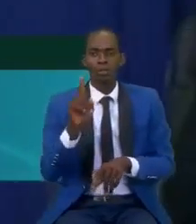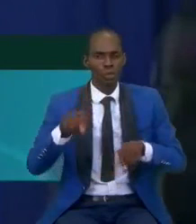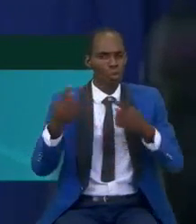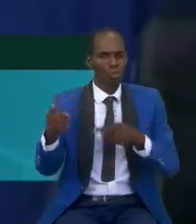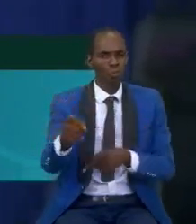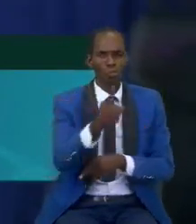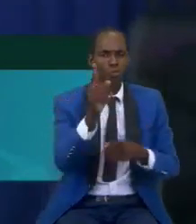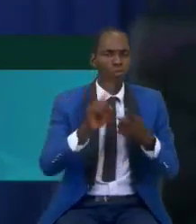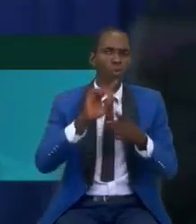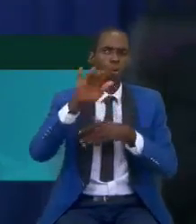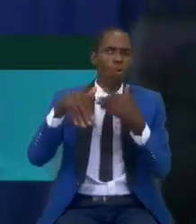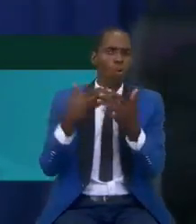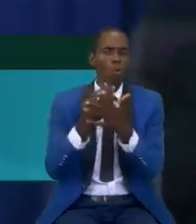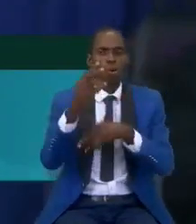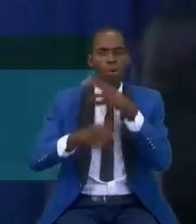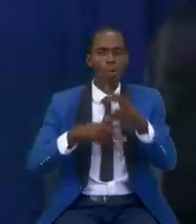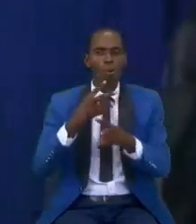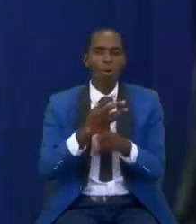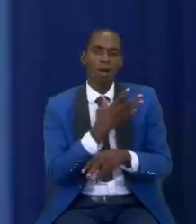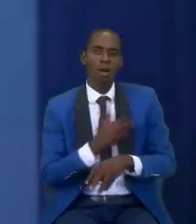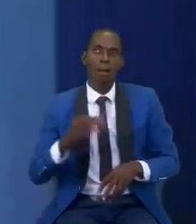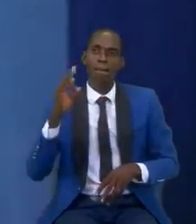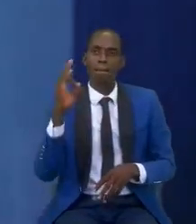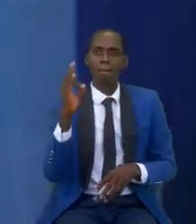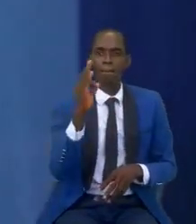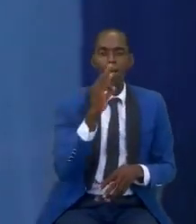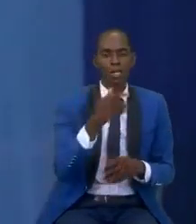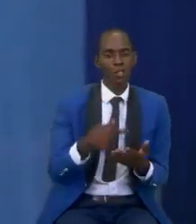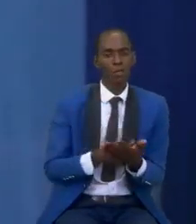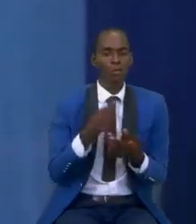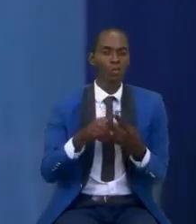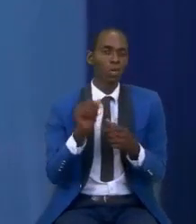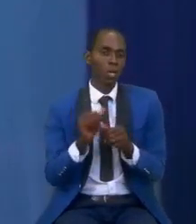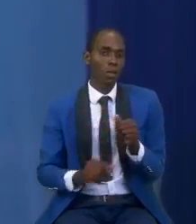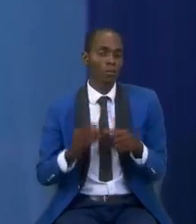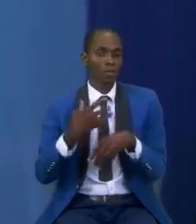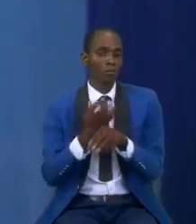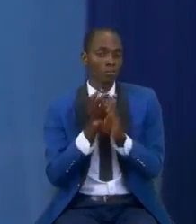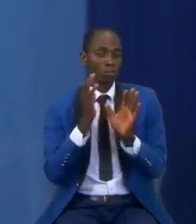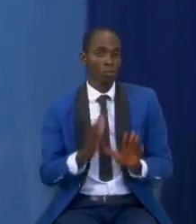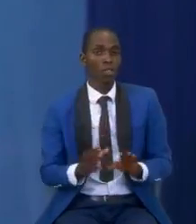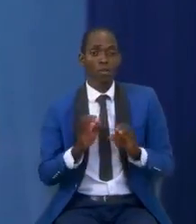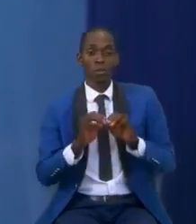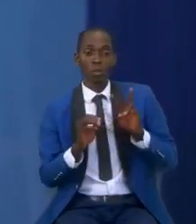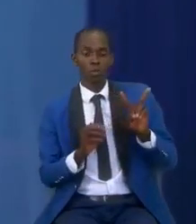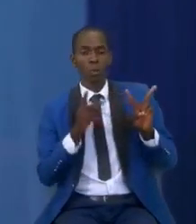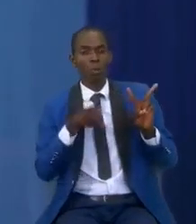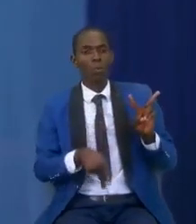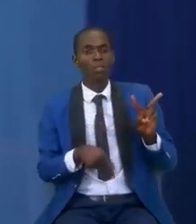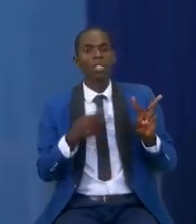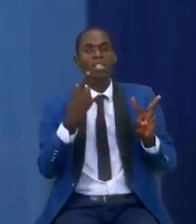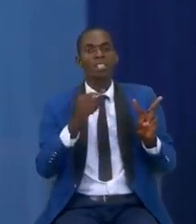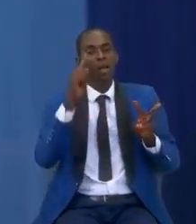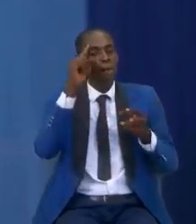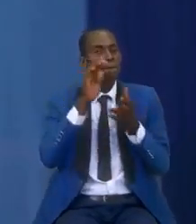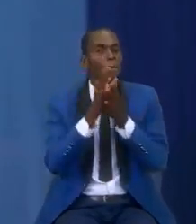to every creature. Number two, the believer, the disciple, the apostle, that